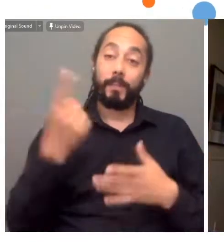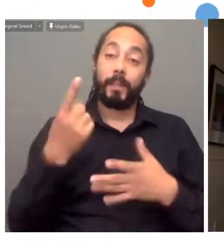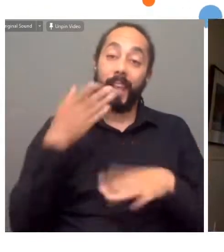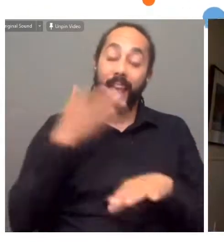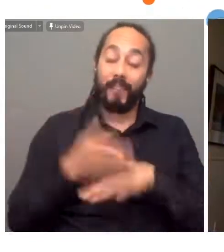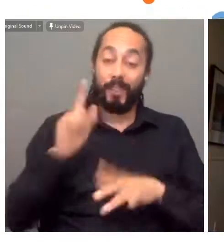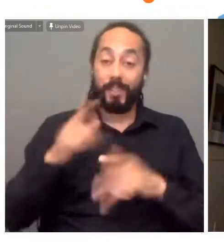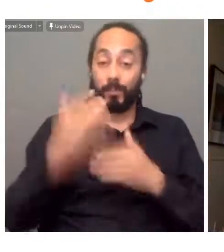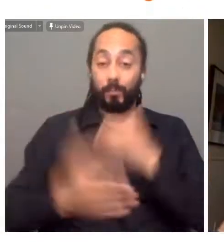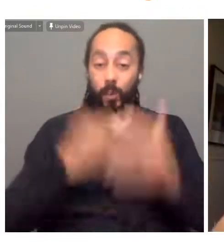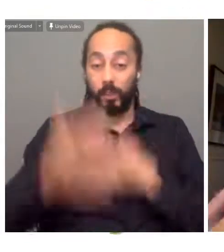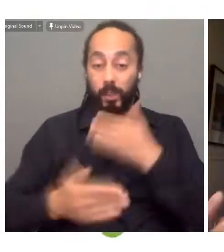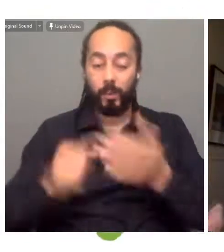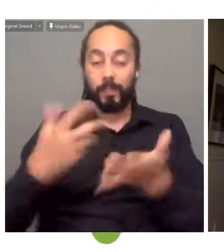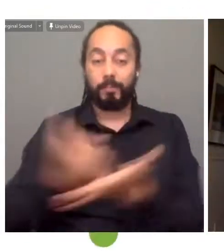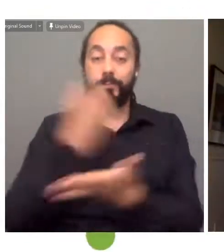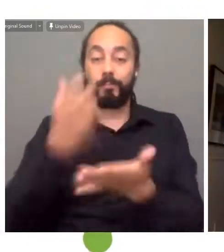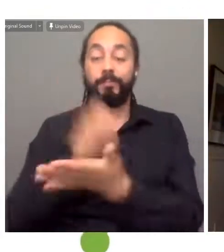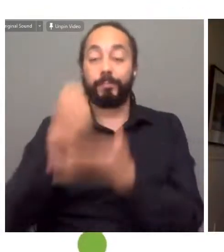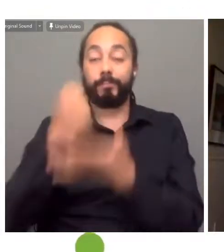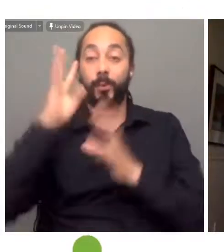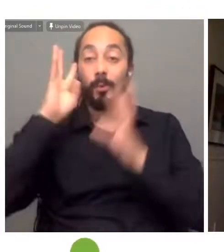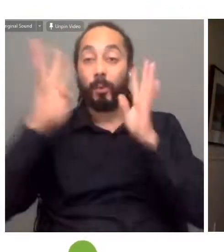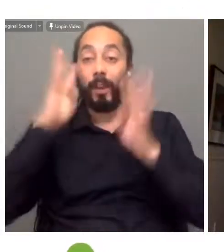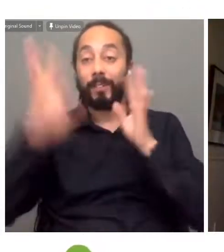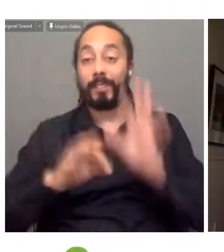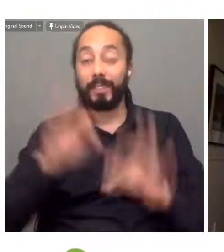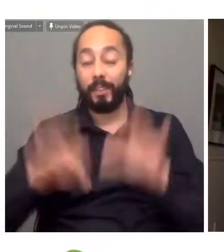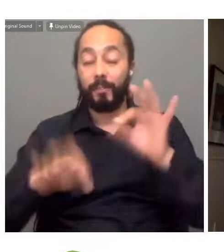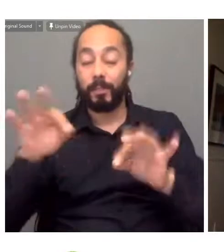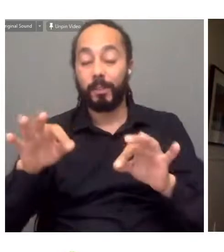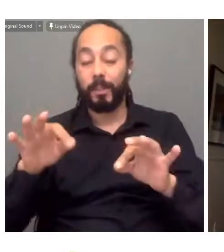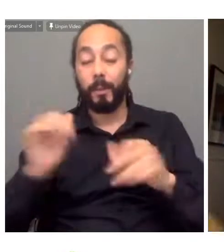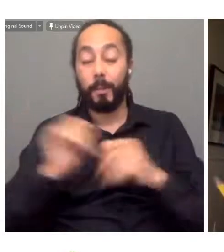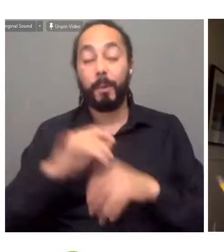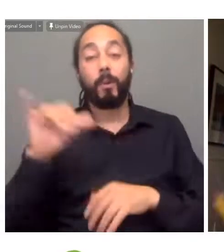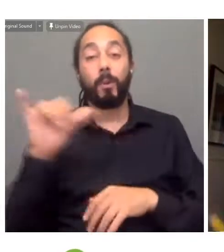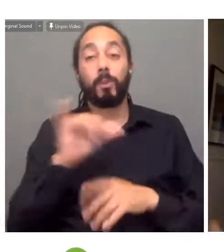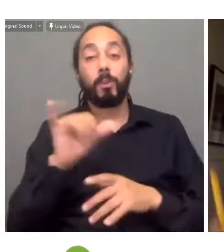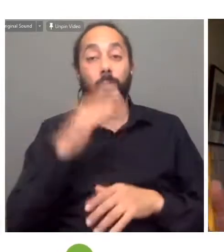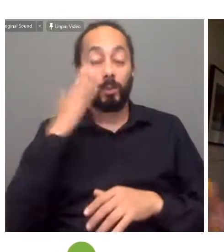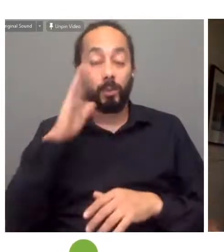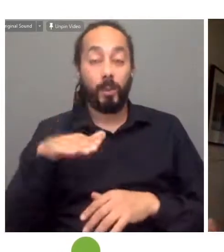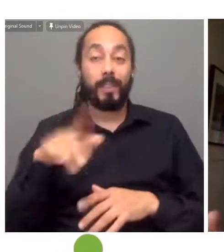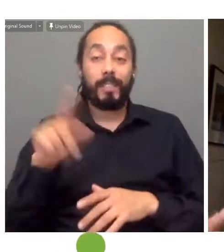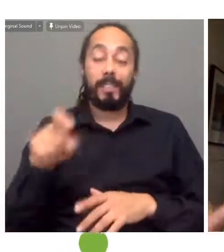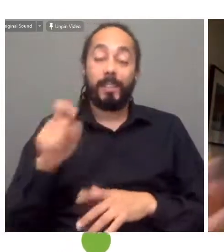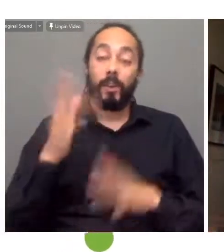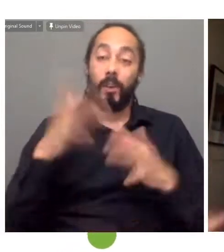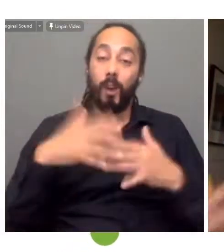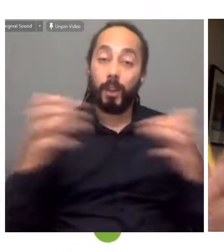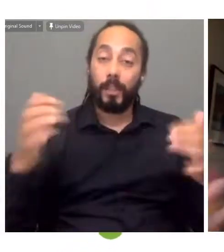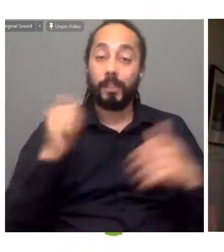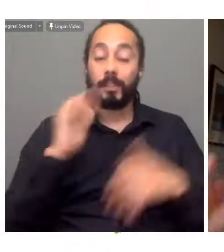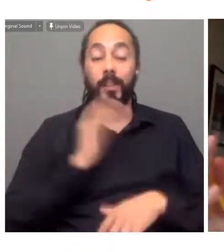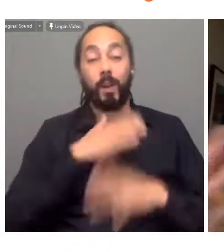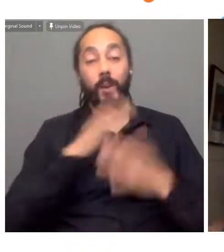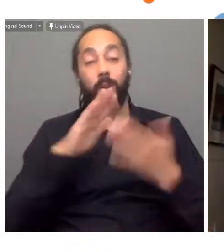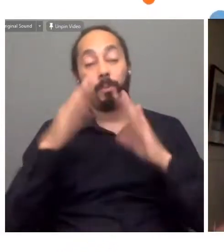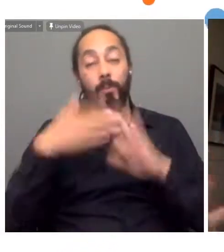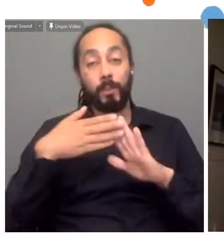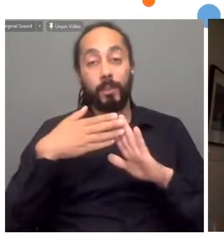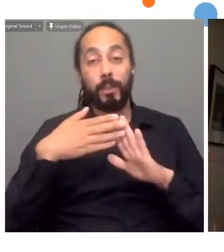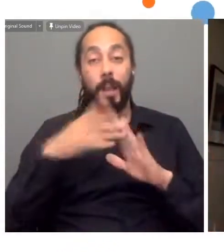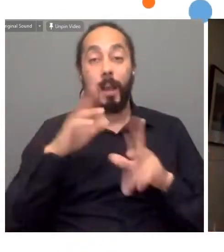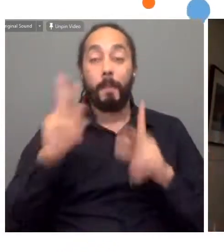discoveries, but we also recognize that it's vital to have our audiences come together, our communities, people being